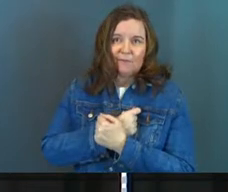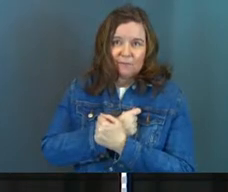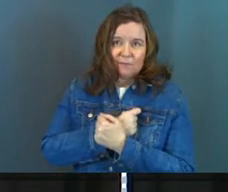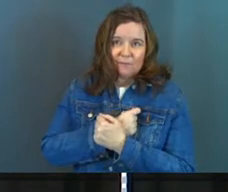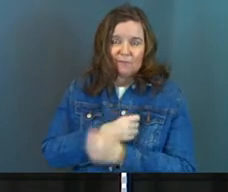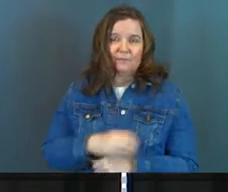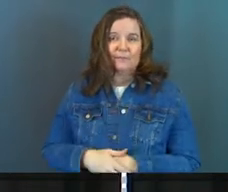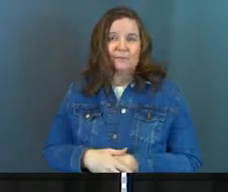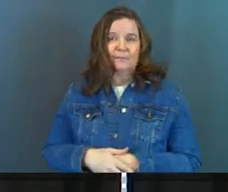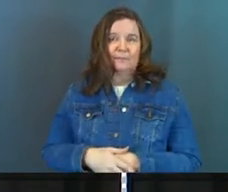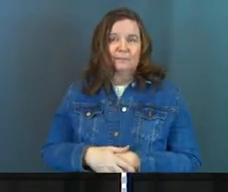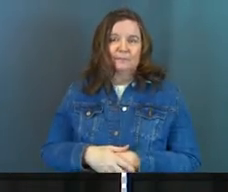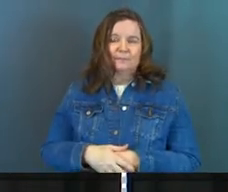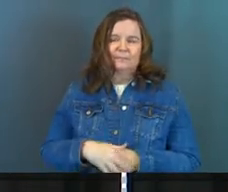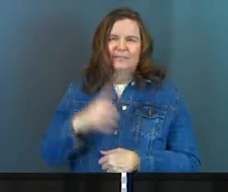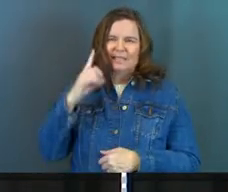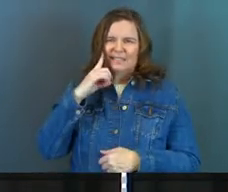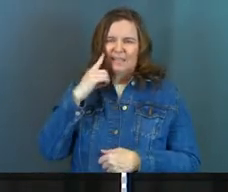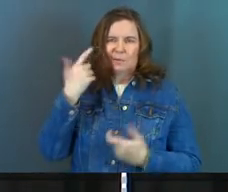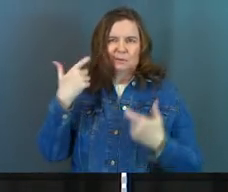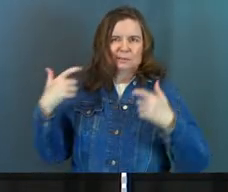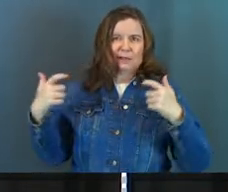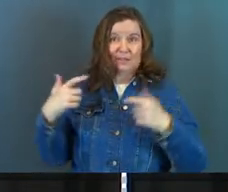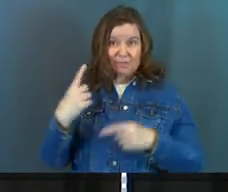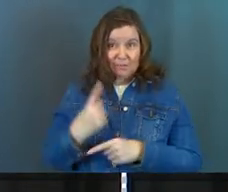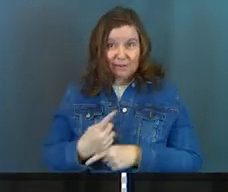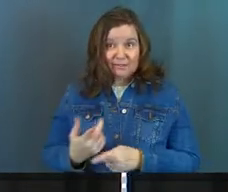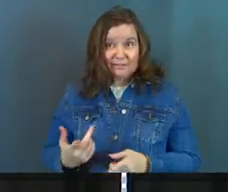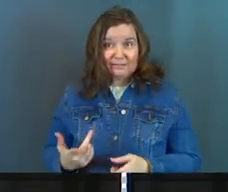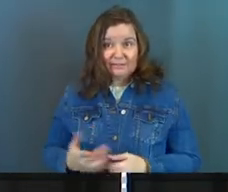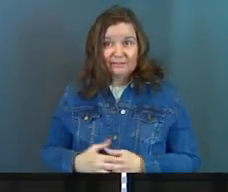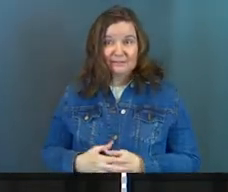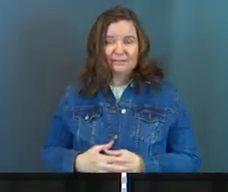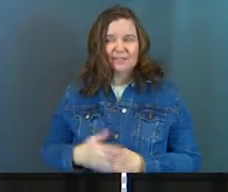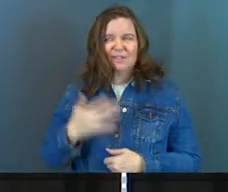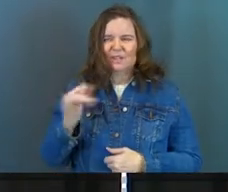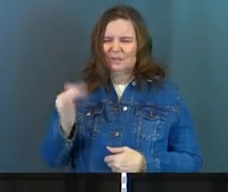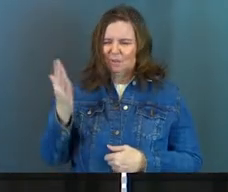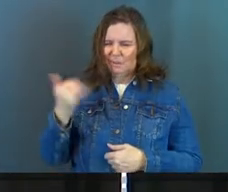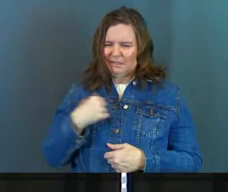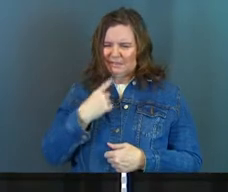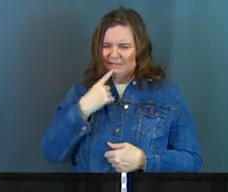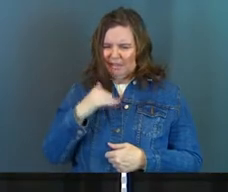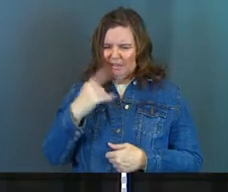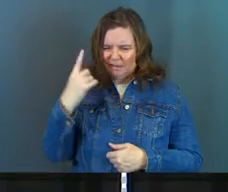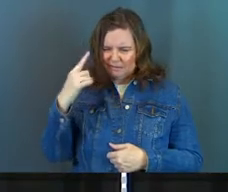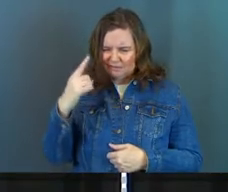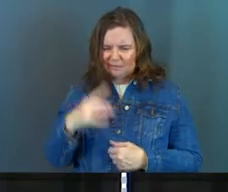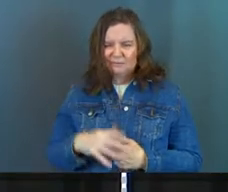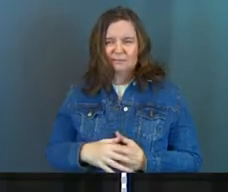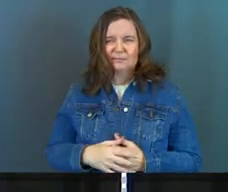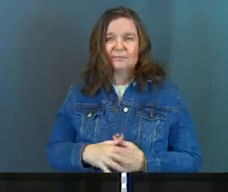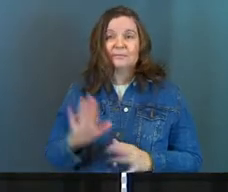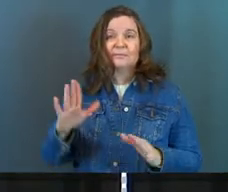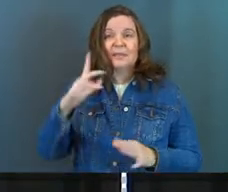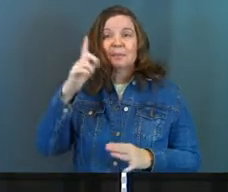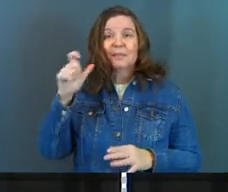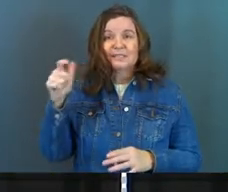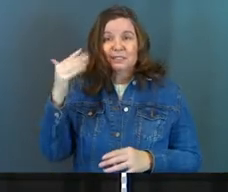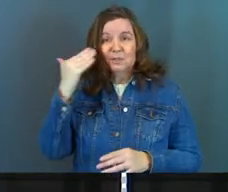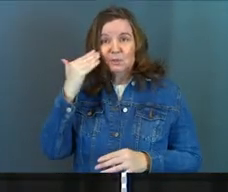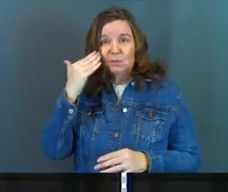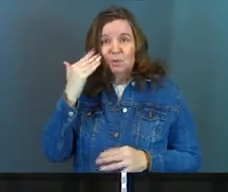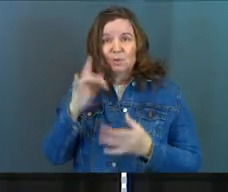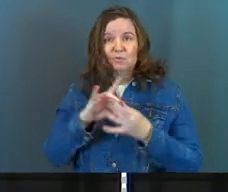loved. It sounds cocky, doesn't it? And you're like, why does he say that? It's because he